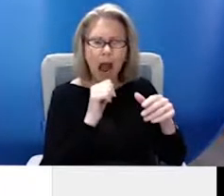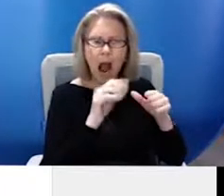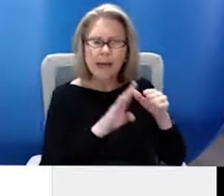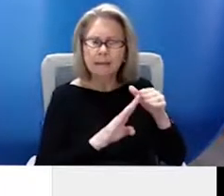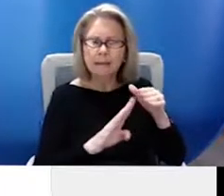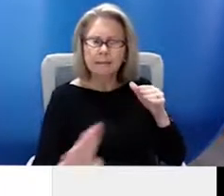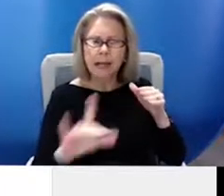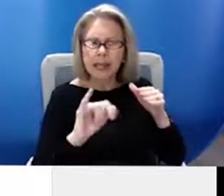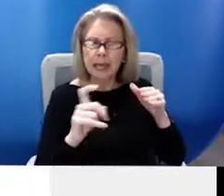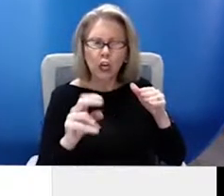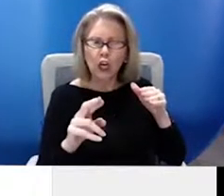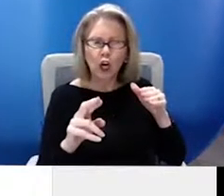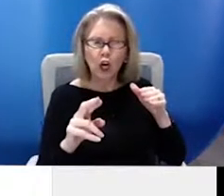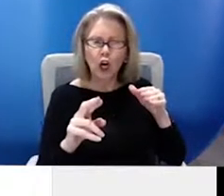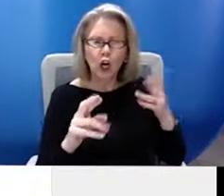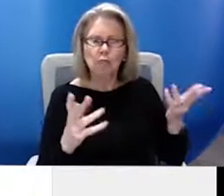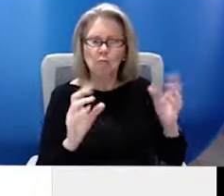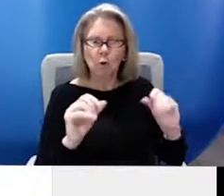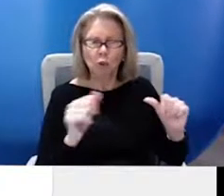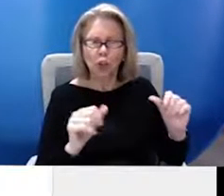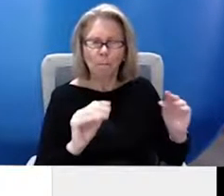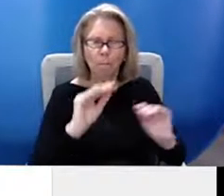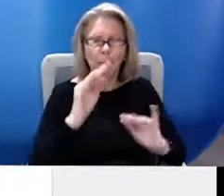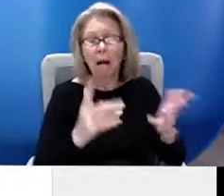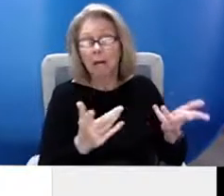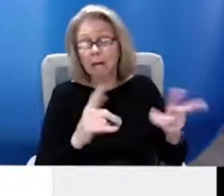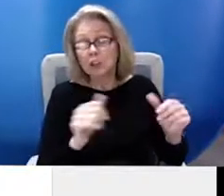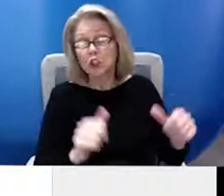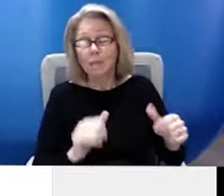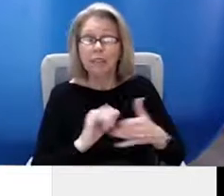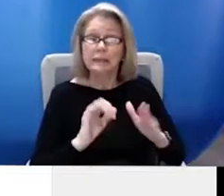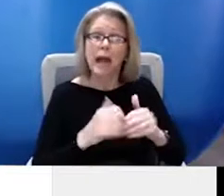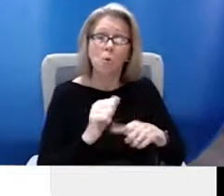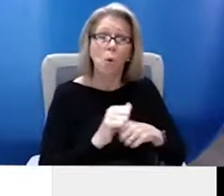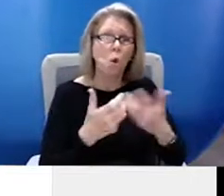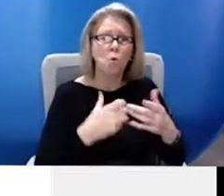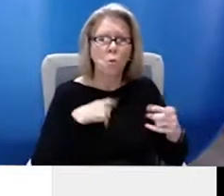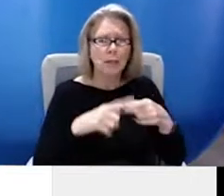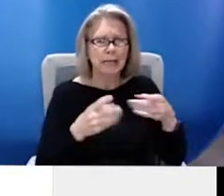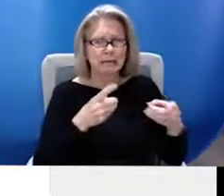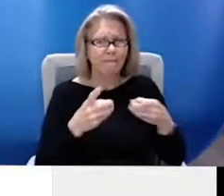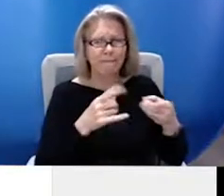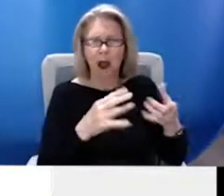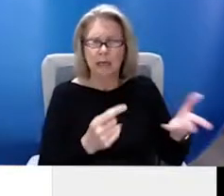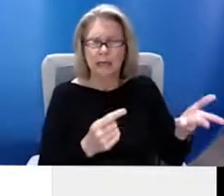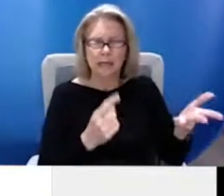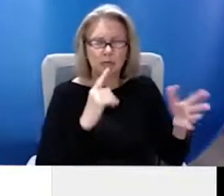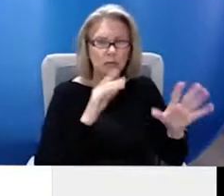everything is non-linear, shapeless. Yet this is the shape because it works. It reevaluates the defined and